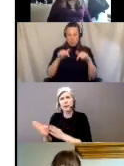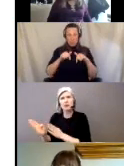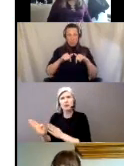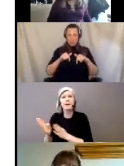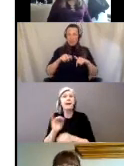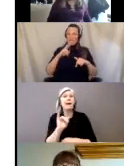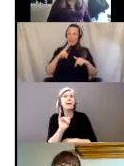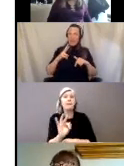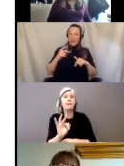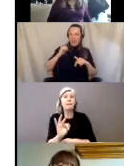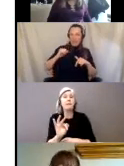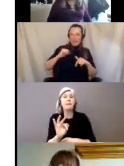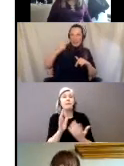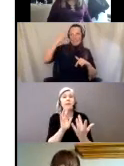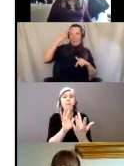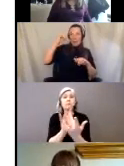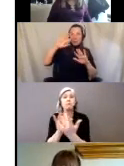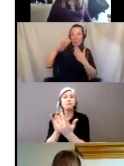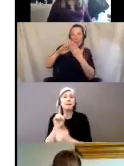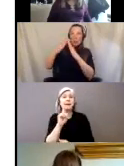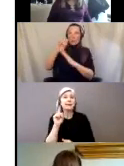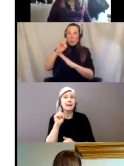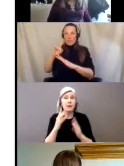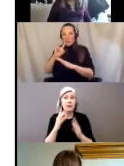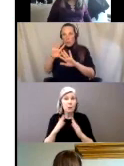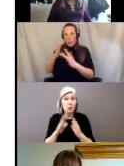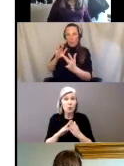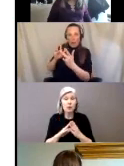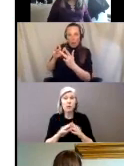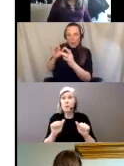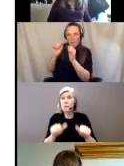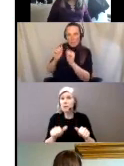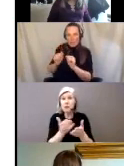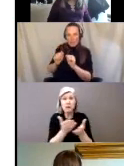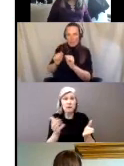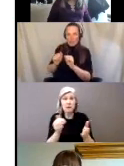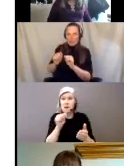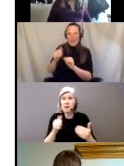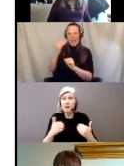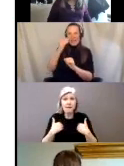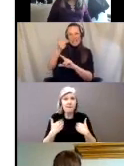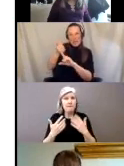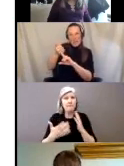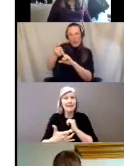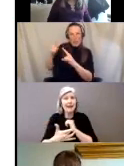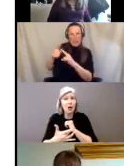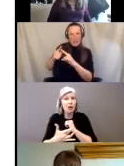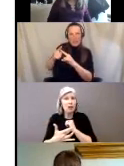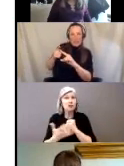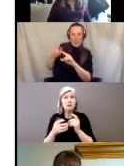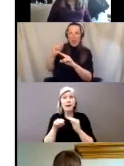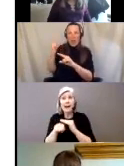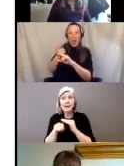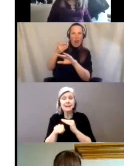may be more vulnerable due to a lack of technology access, maybe that's a conversation we can have